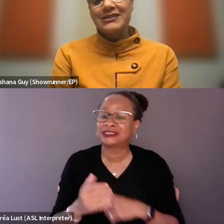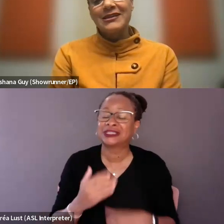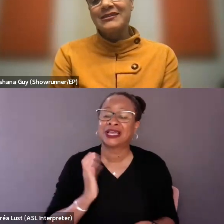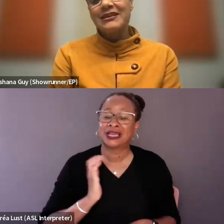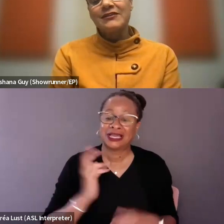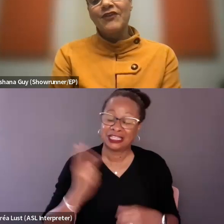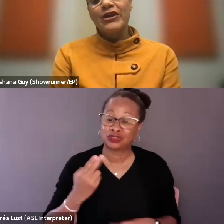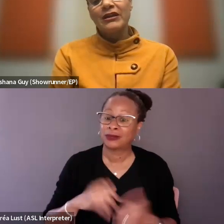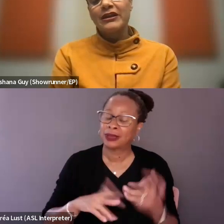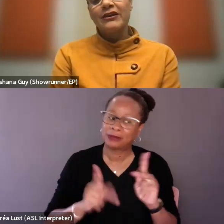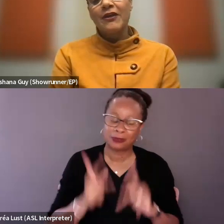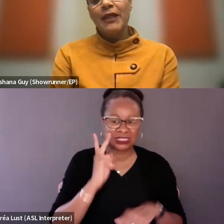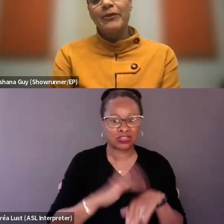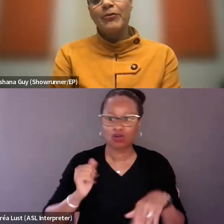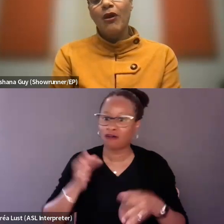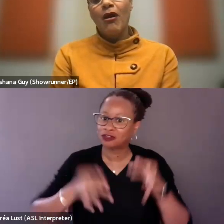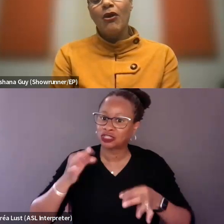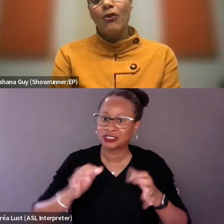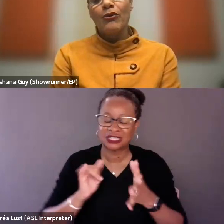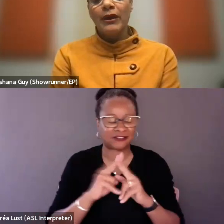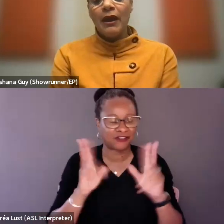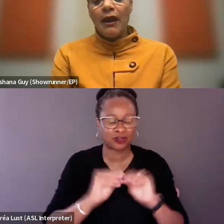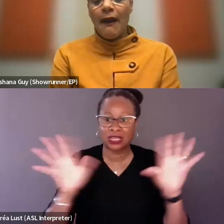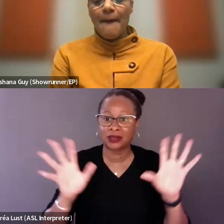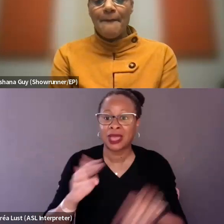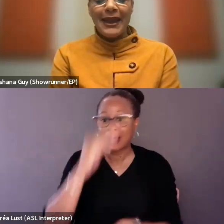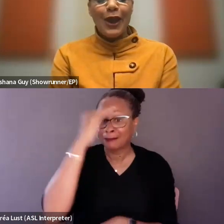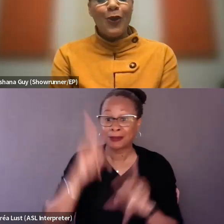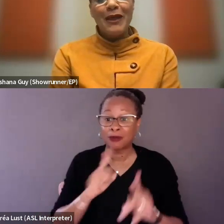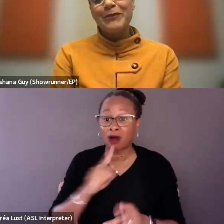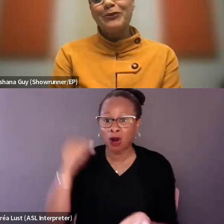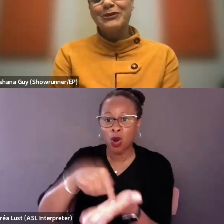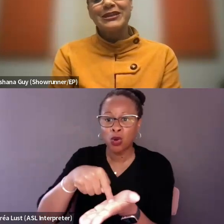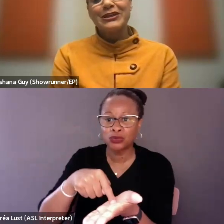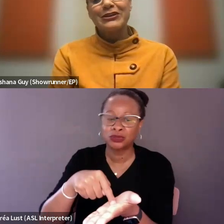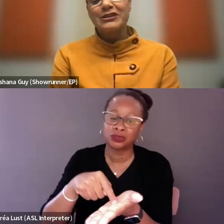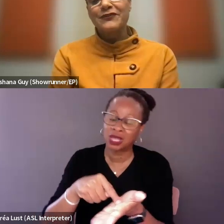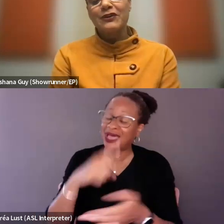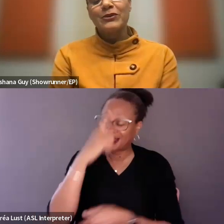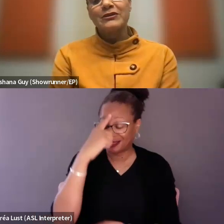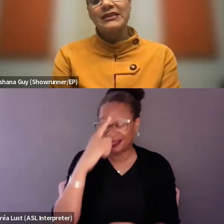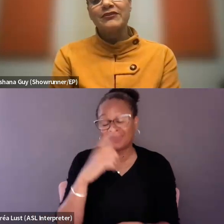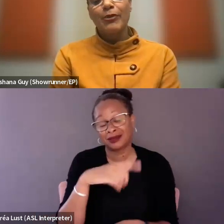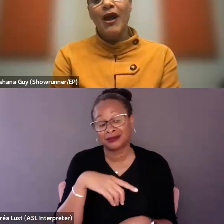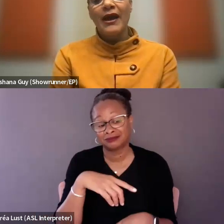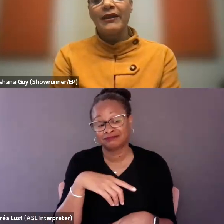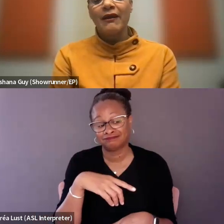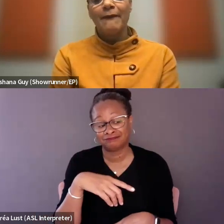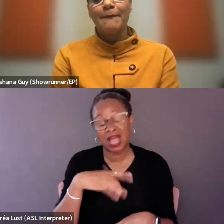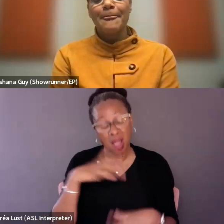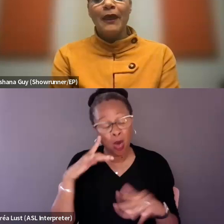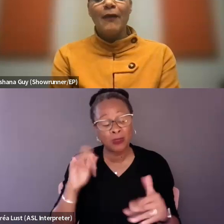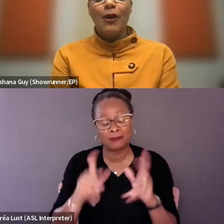for justice that is very clear, that Black people are owed. And I hope Black people in particular just feel a real sense of